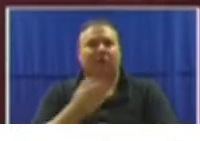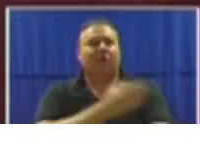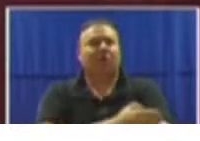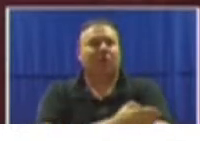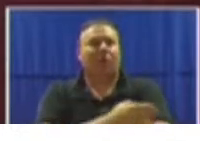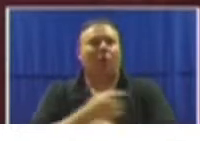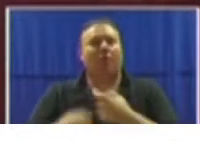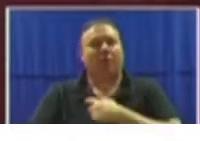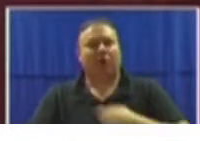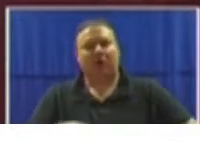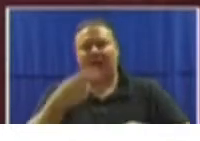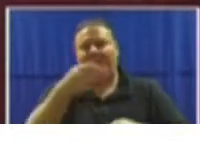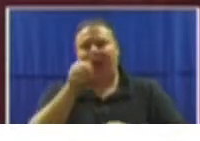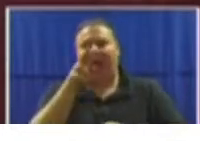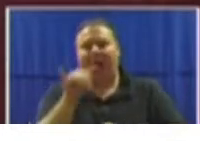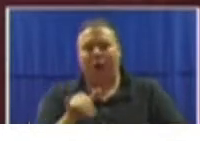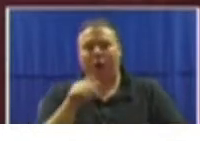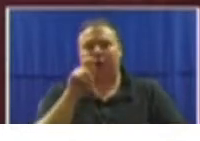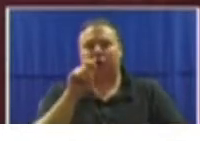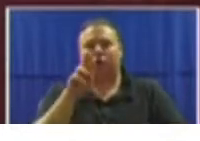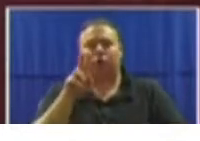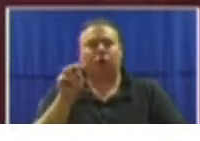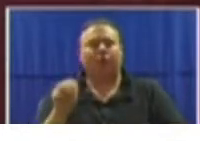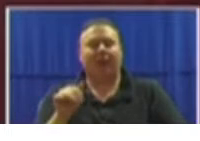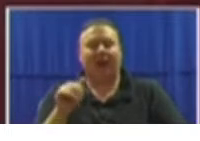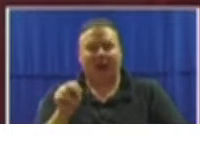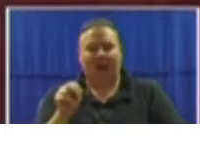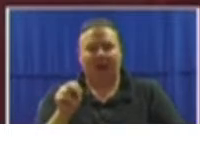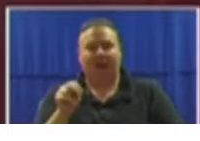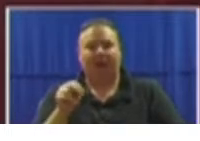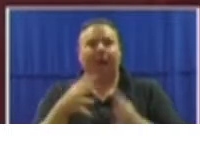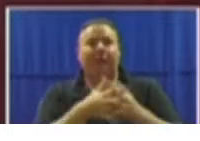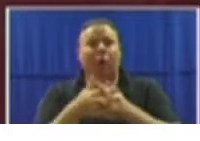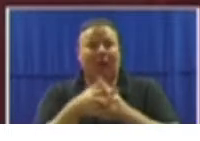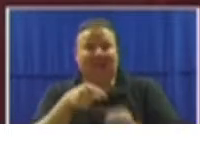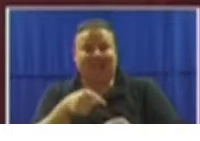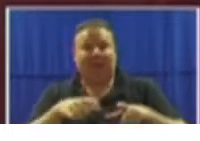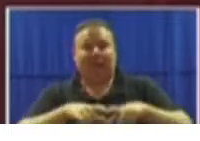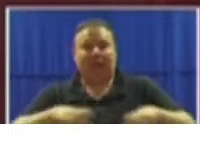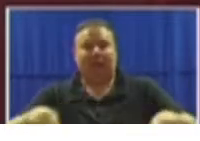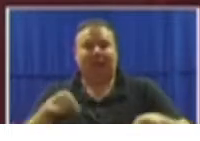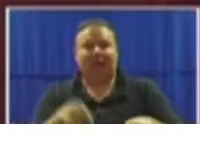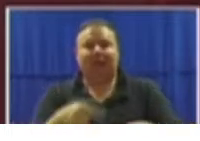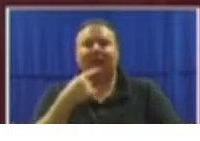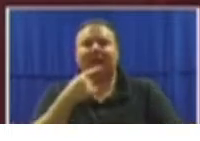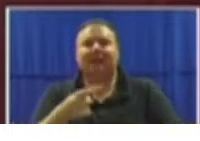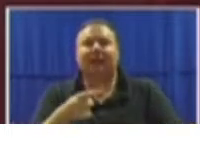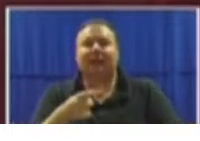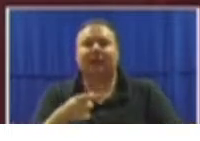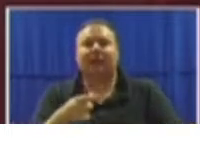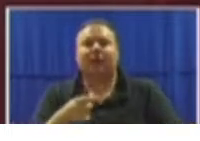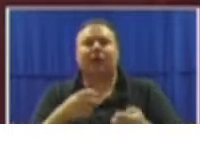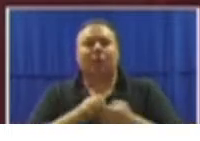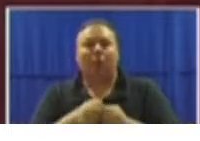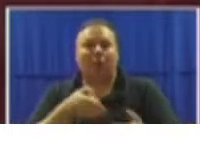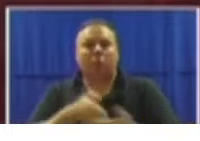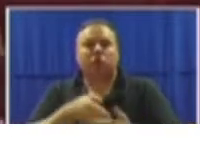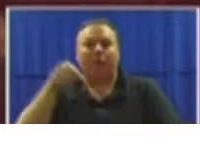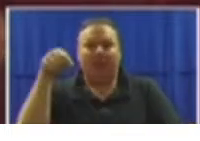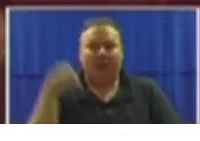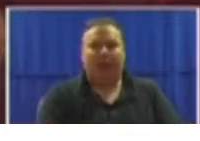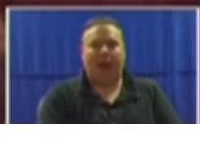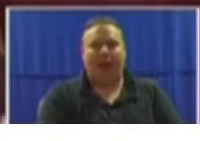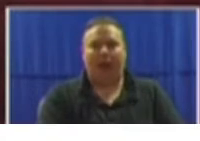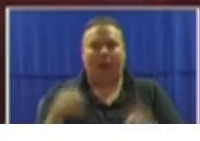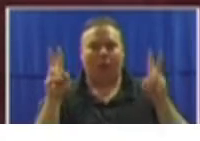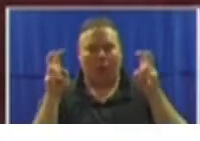United States had a sign on his desk which stated, and I quote, "The buck stops here," close quote,